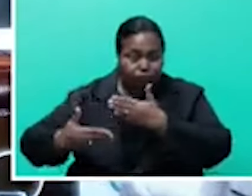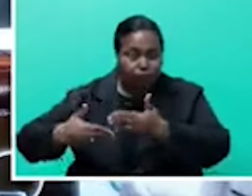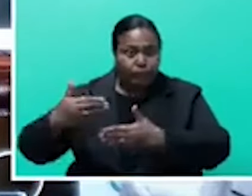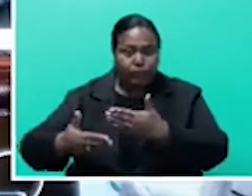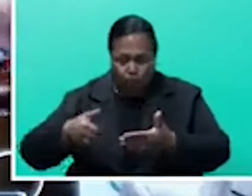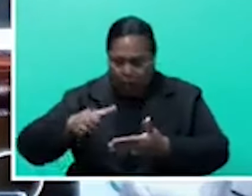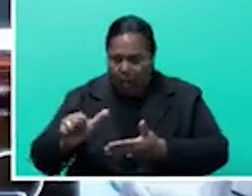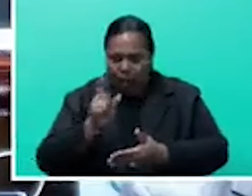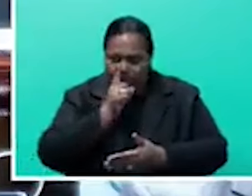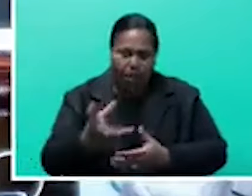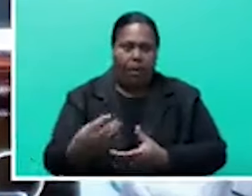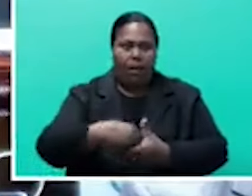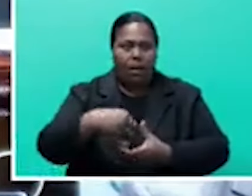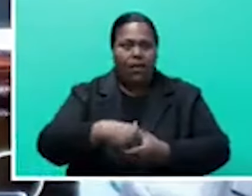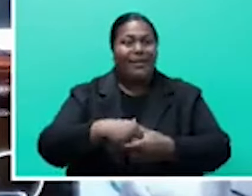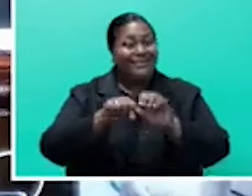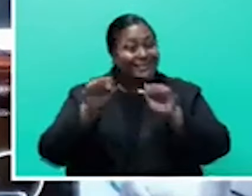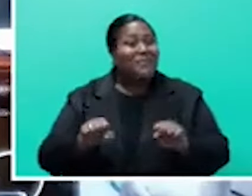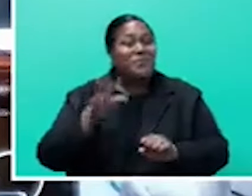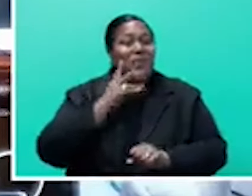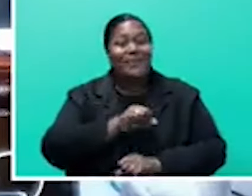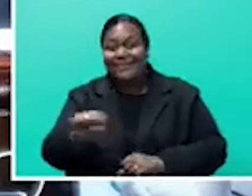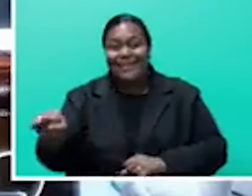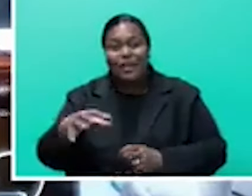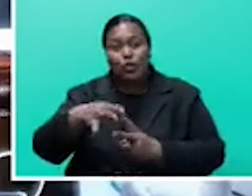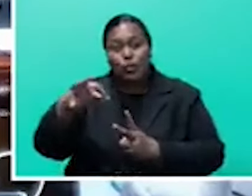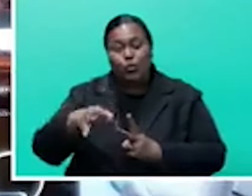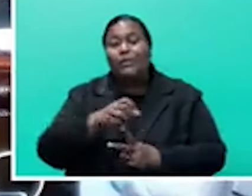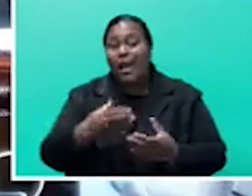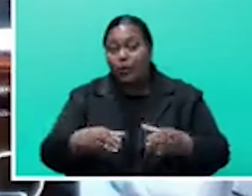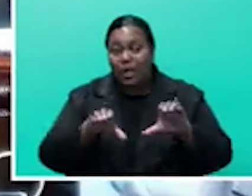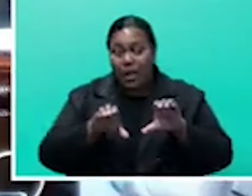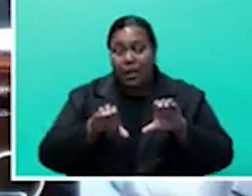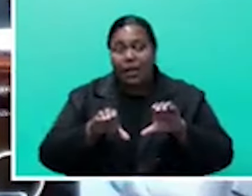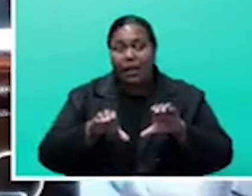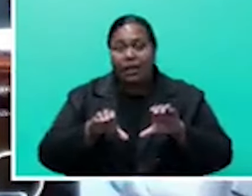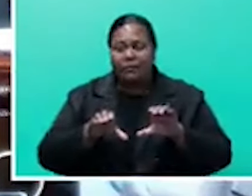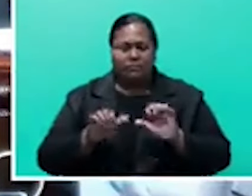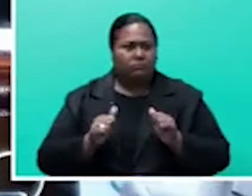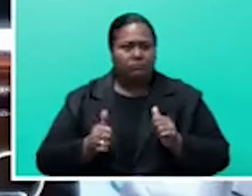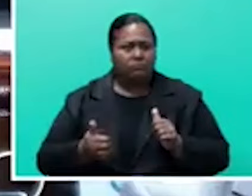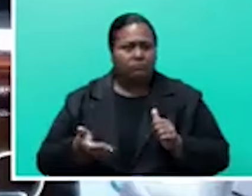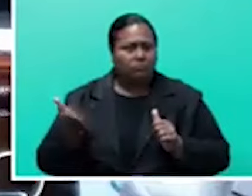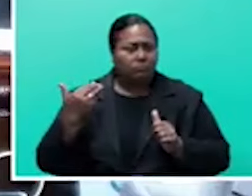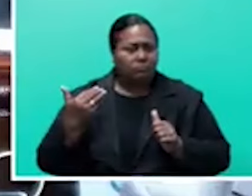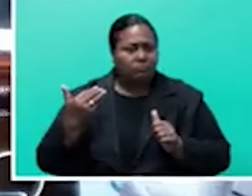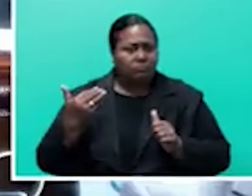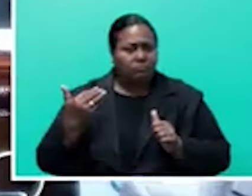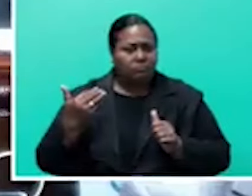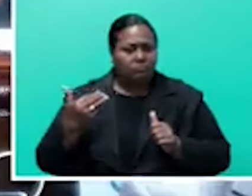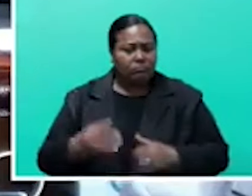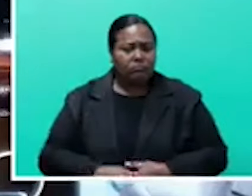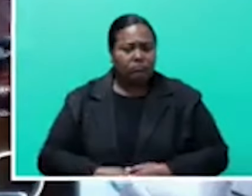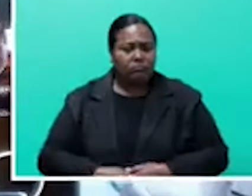it. And when they abolished the elected councils, that was the end of it, Mr. Speaker. Because in the previous systems, you